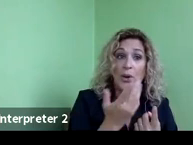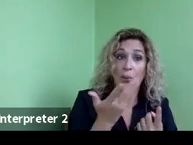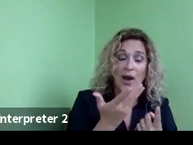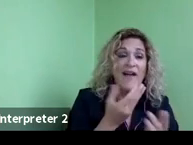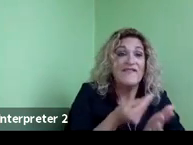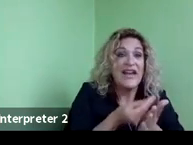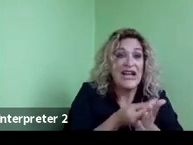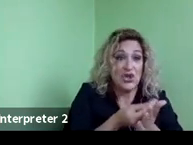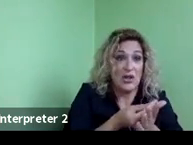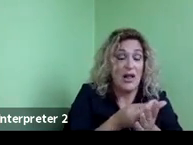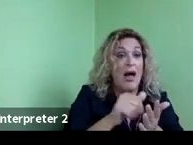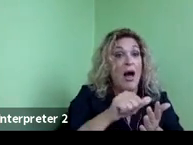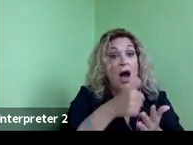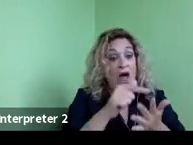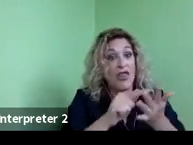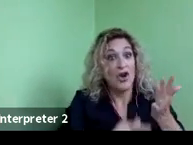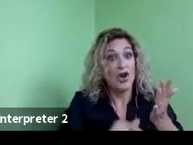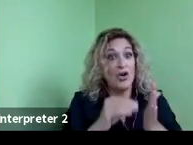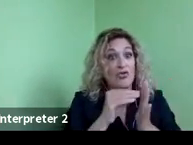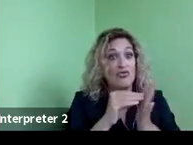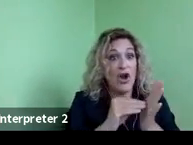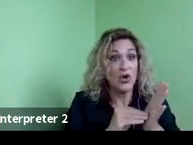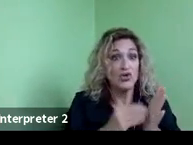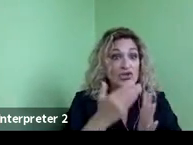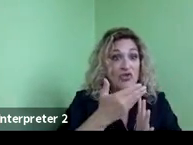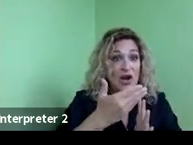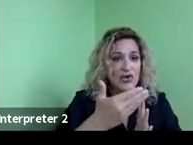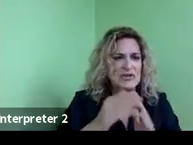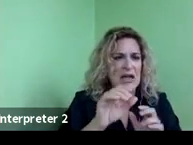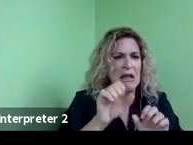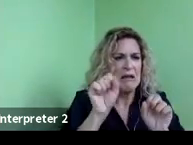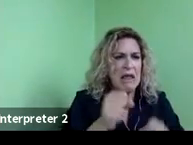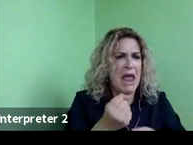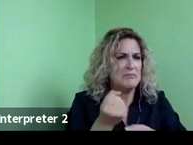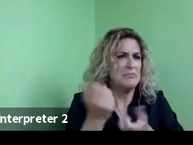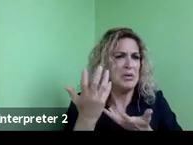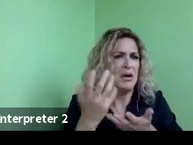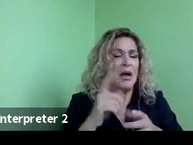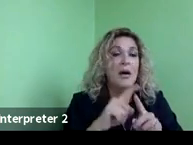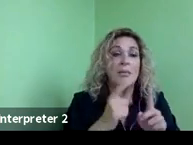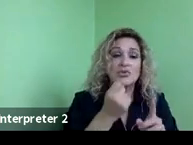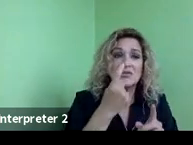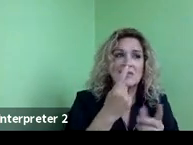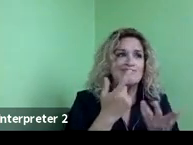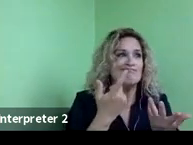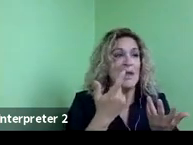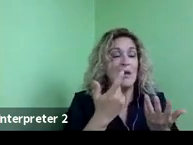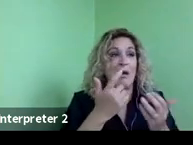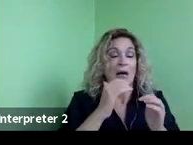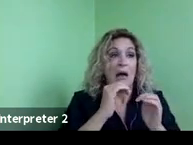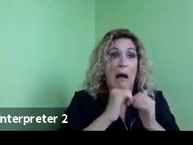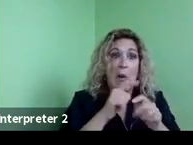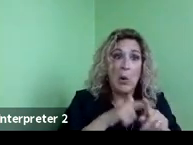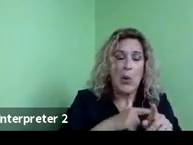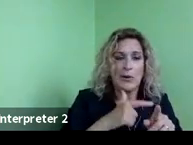be purged. So it's really important to not only find out how long, but to really go into the details